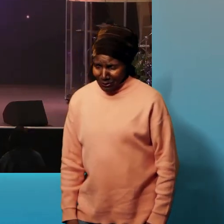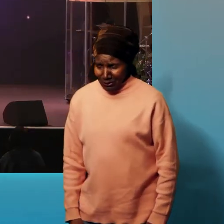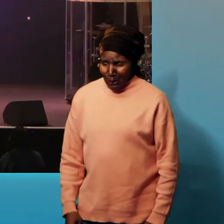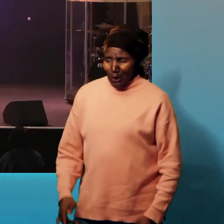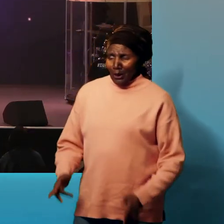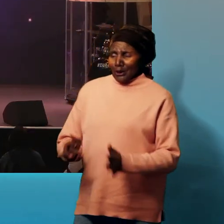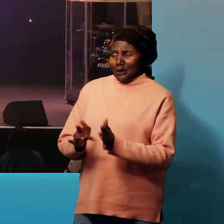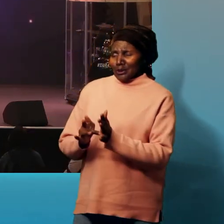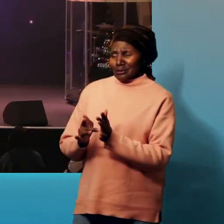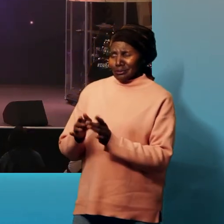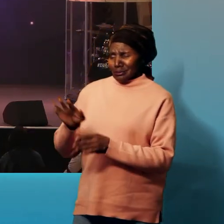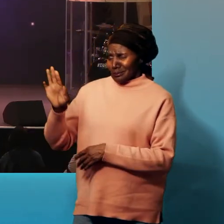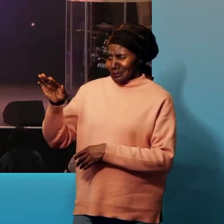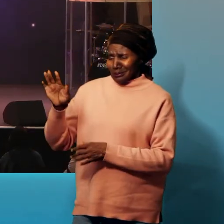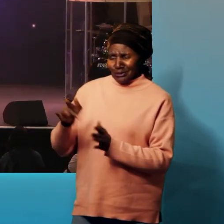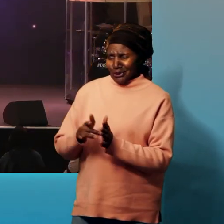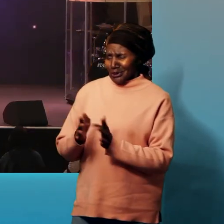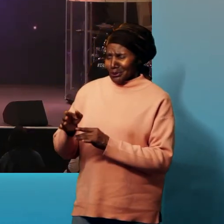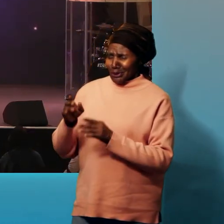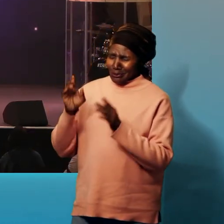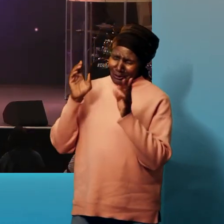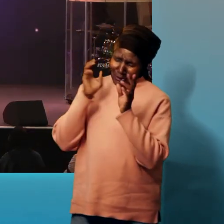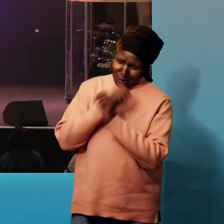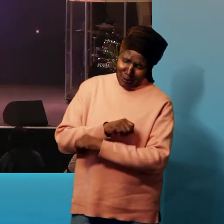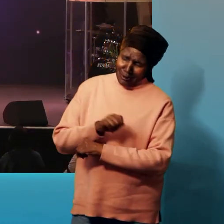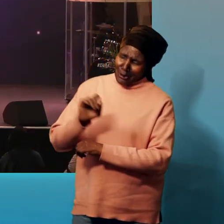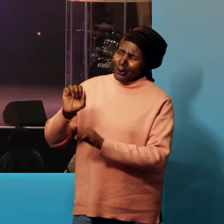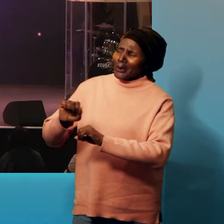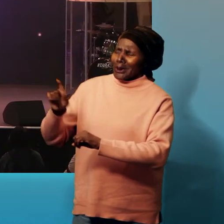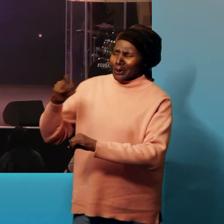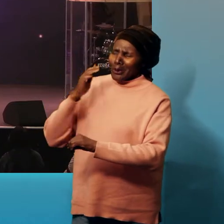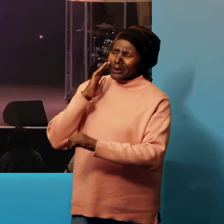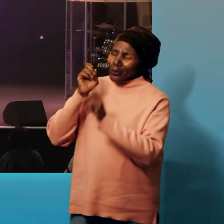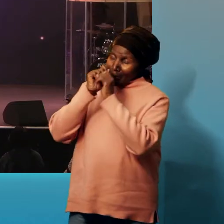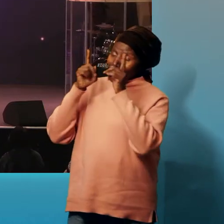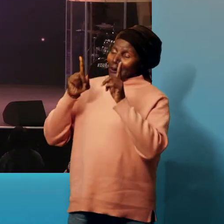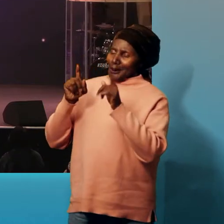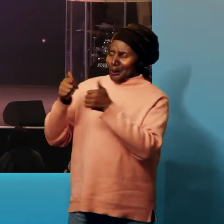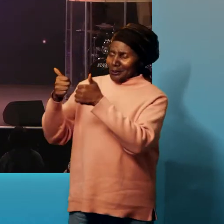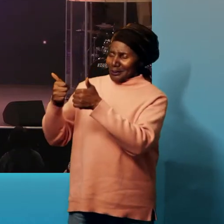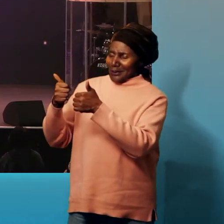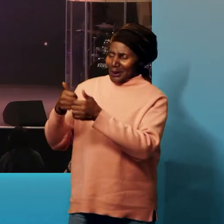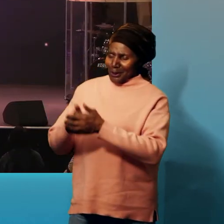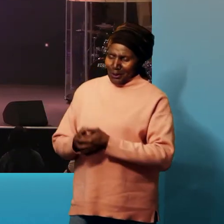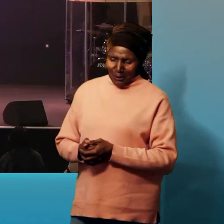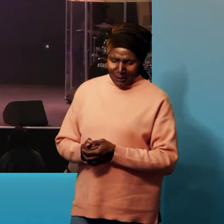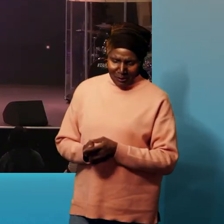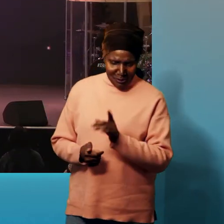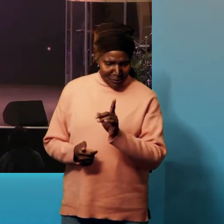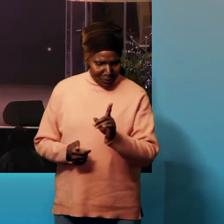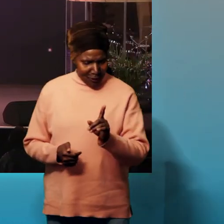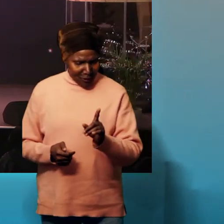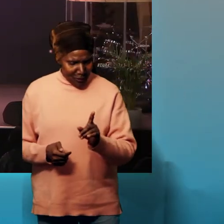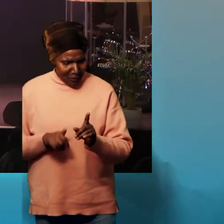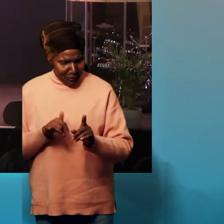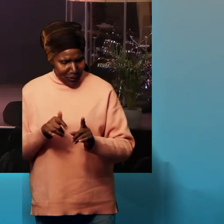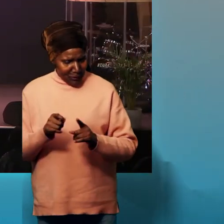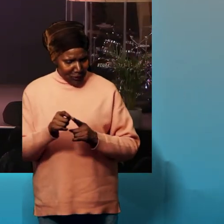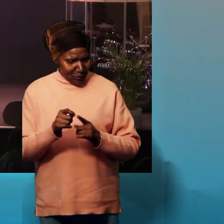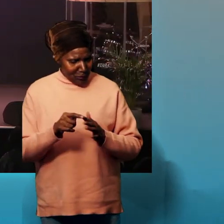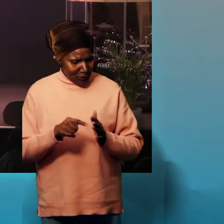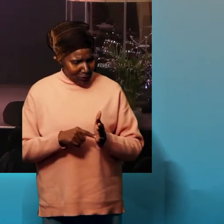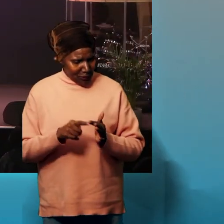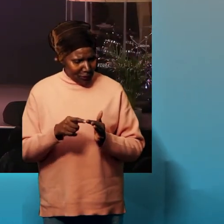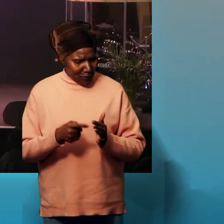up. Our moments of denial might not be as grand as Peter saying, I do not know